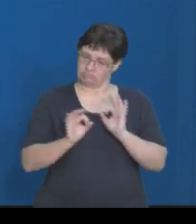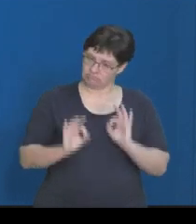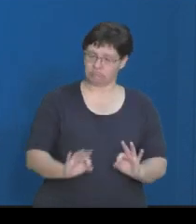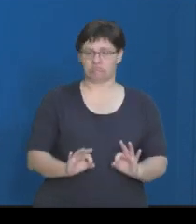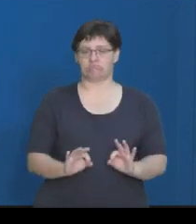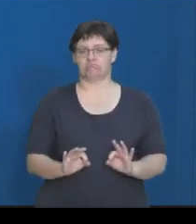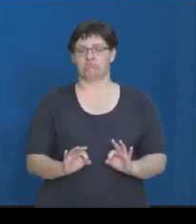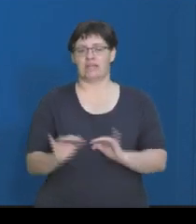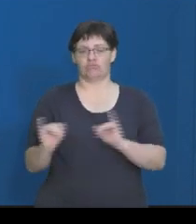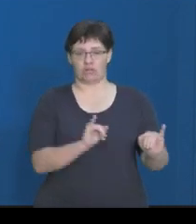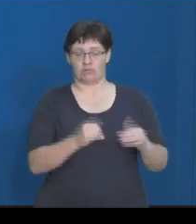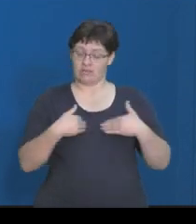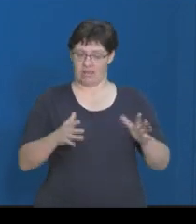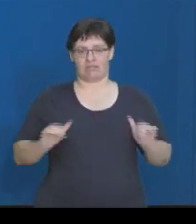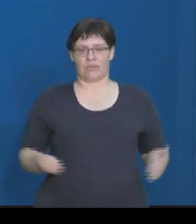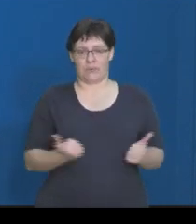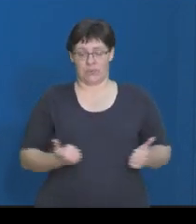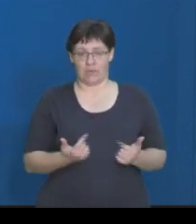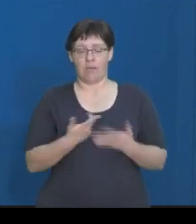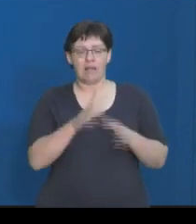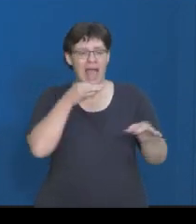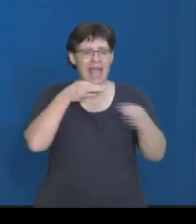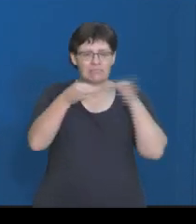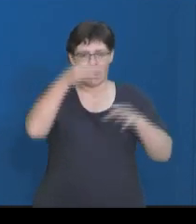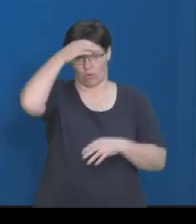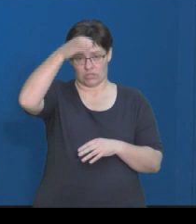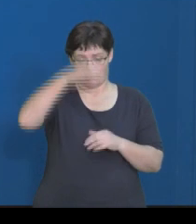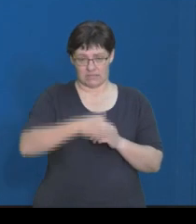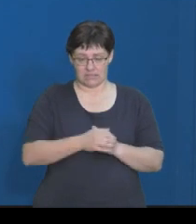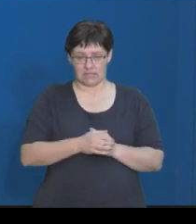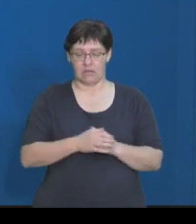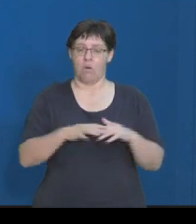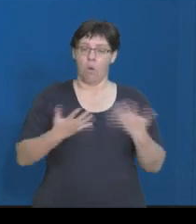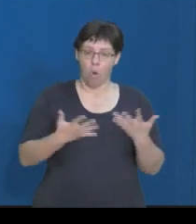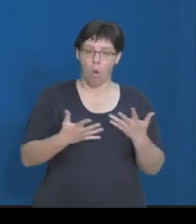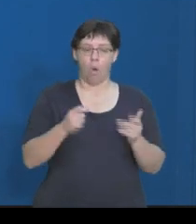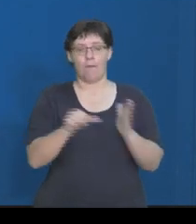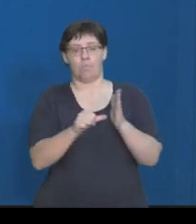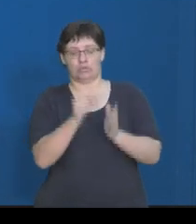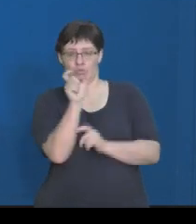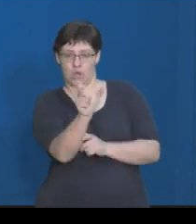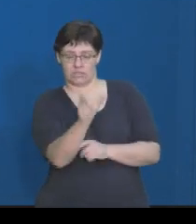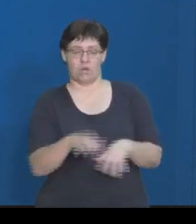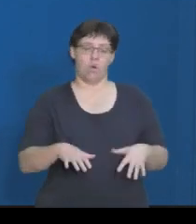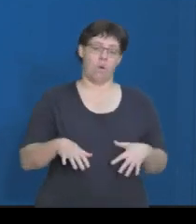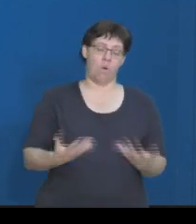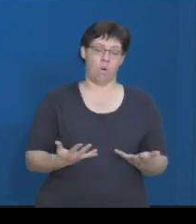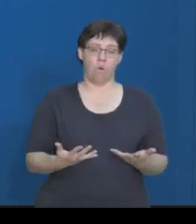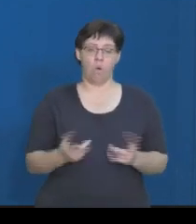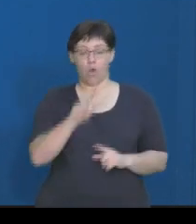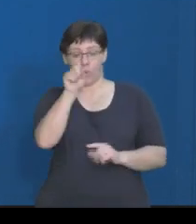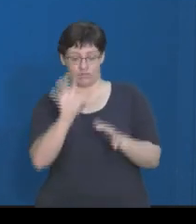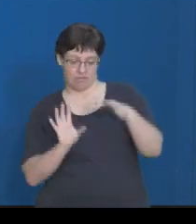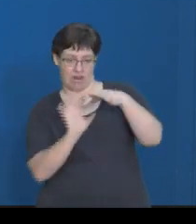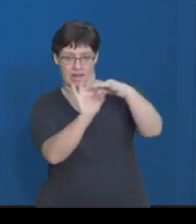is a good starting point. It would need to define a concept or a keyword or that appears in the question